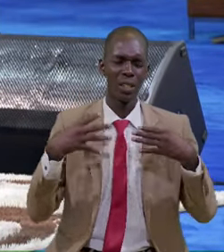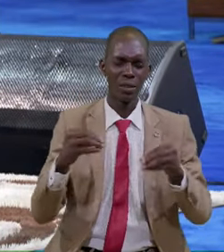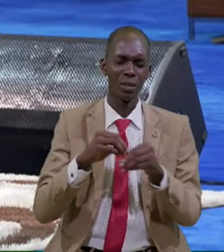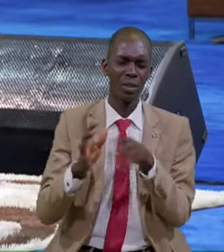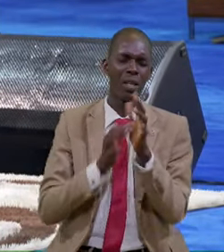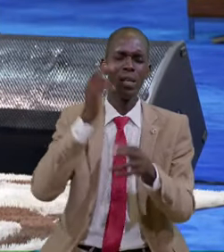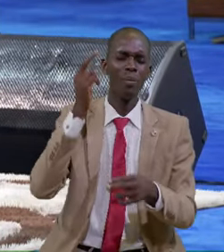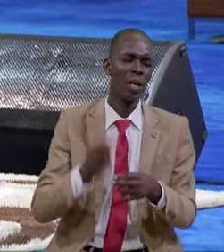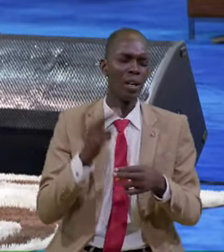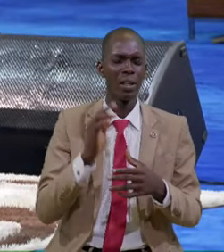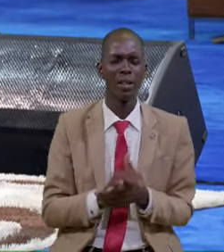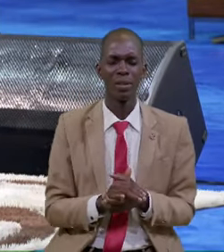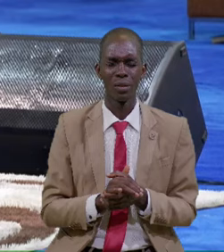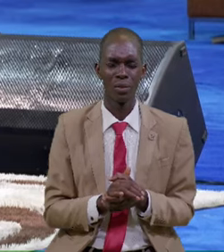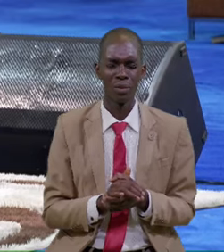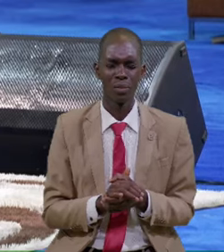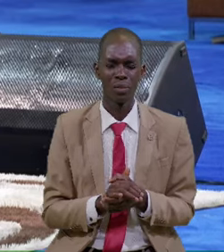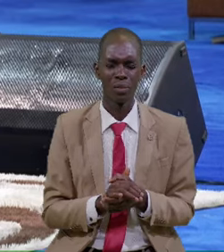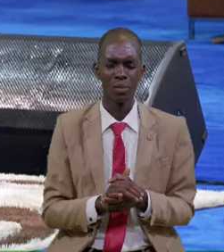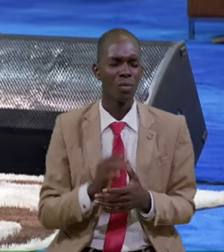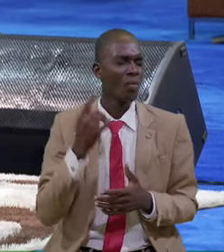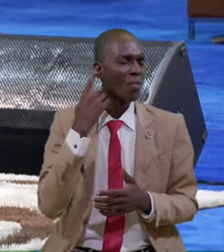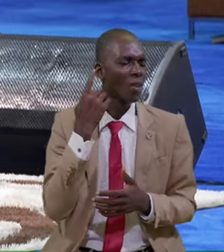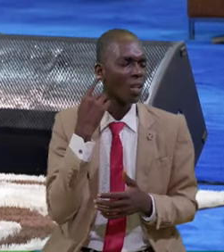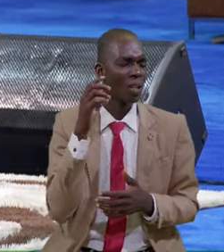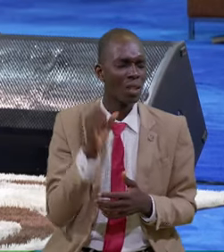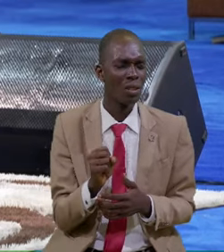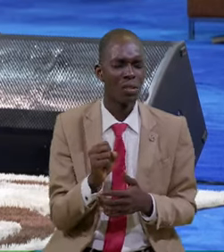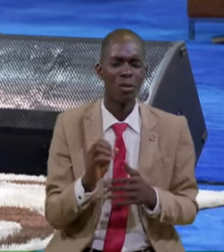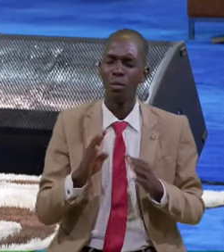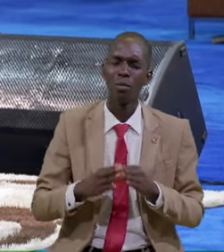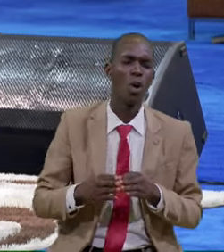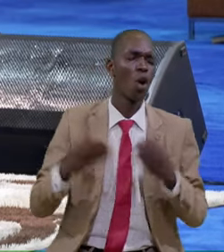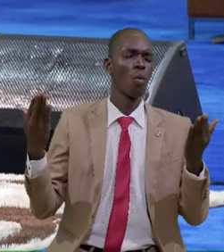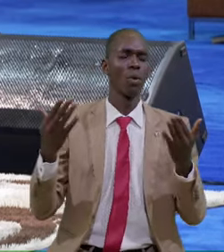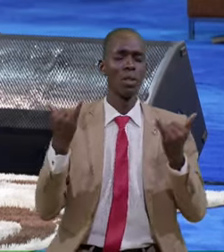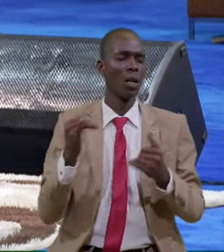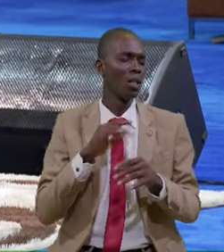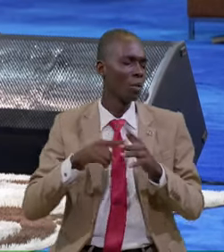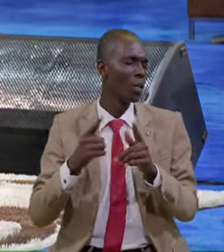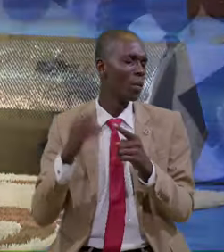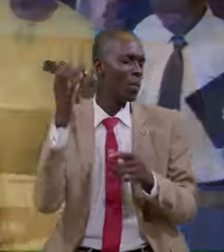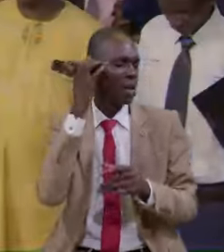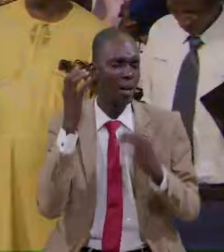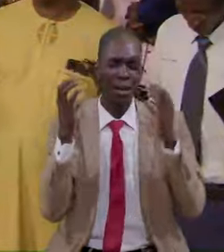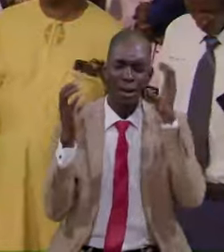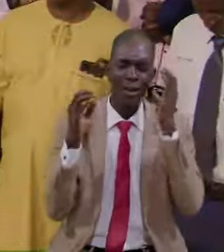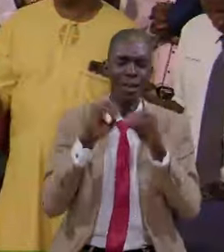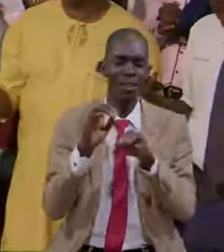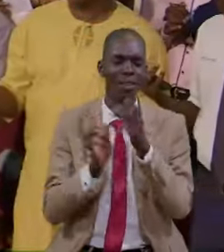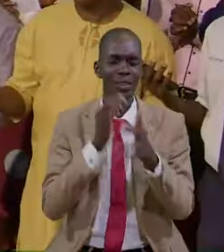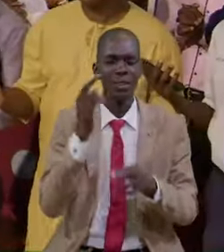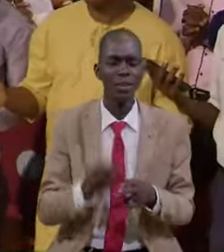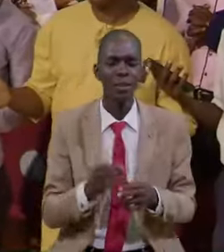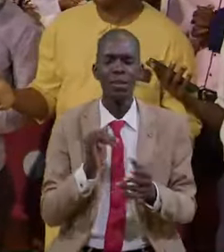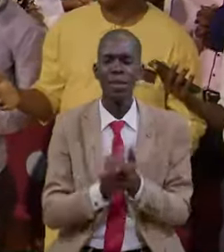Jesus' name. Those ears pop open now and begin to hear. Those